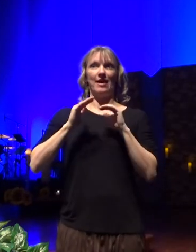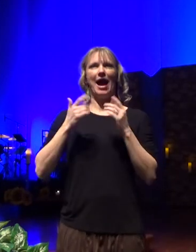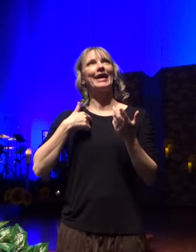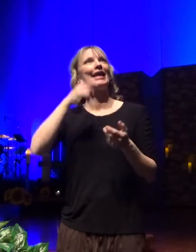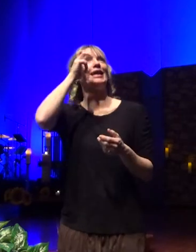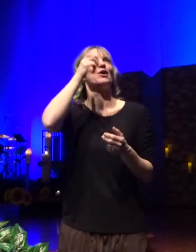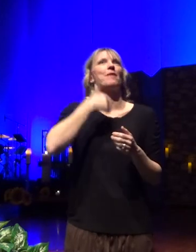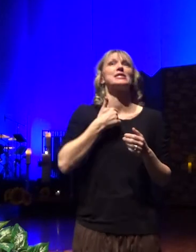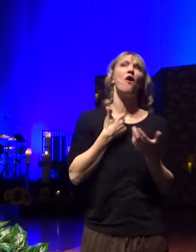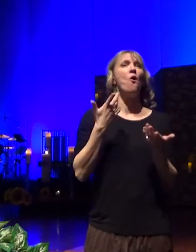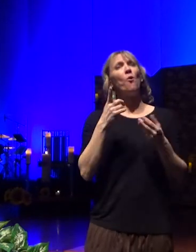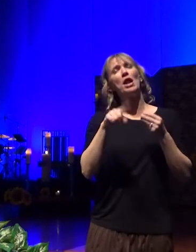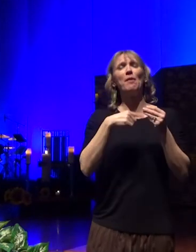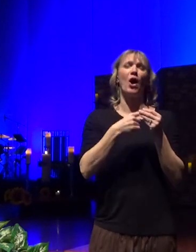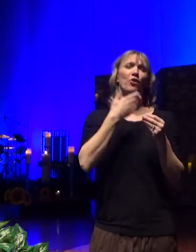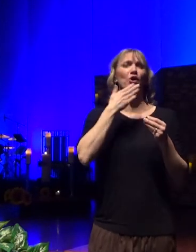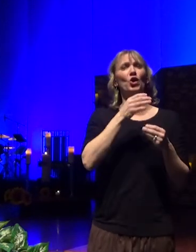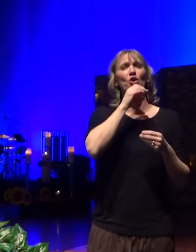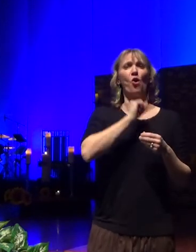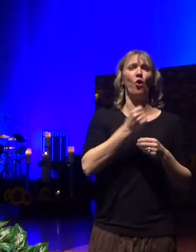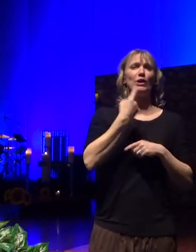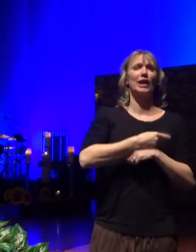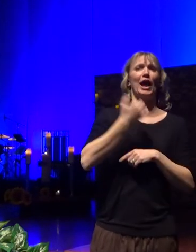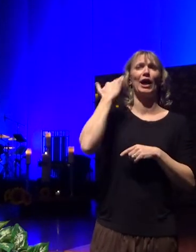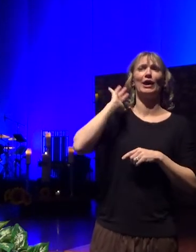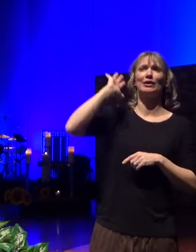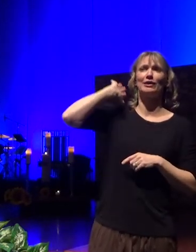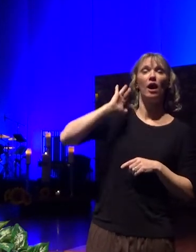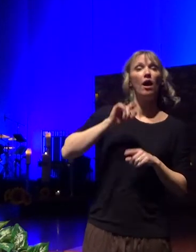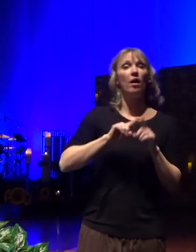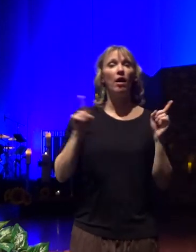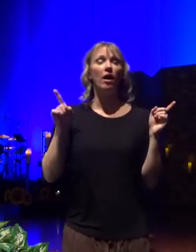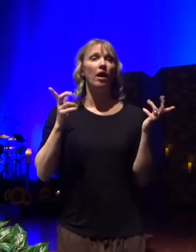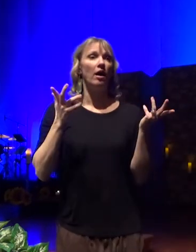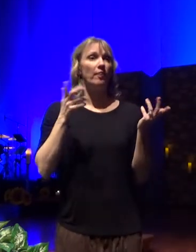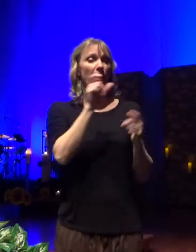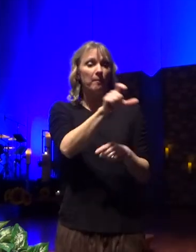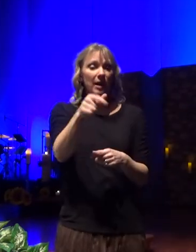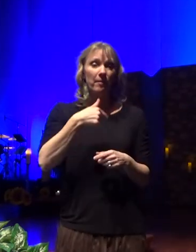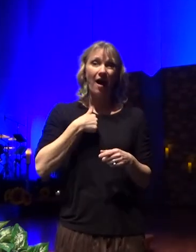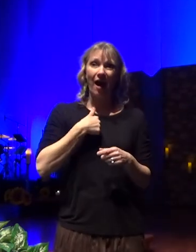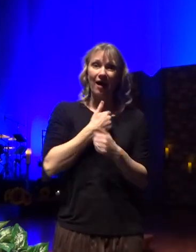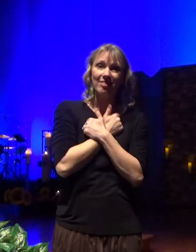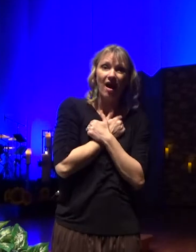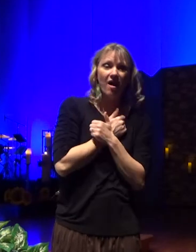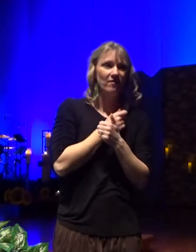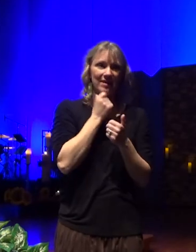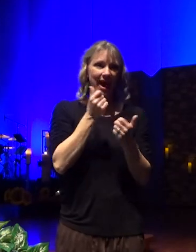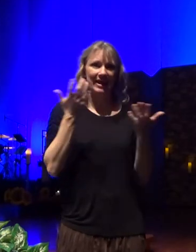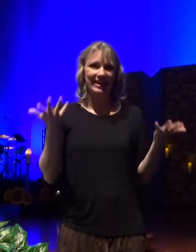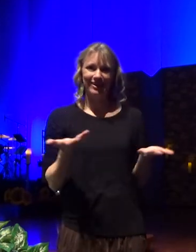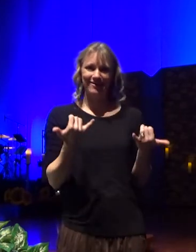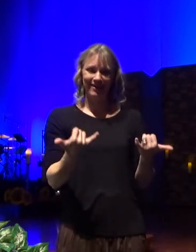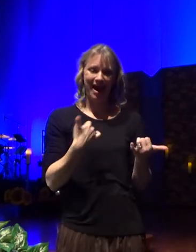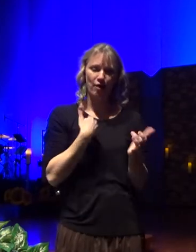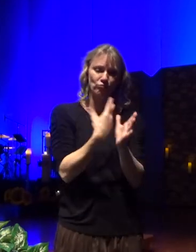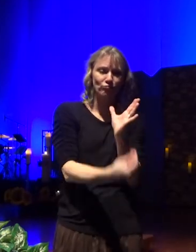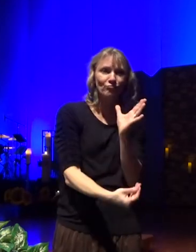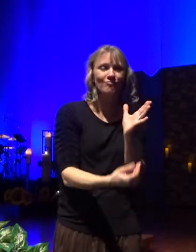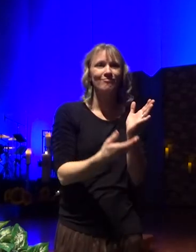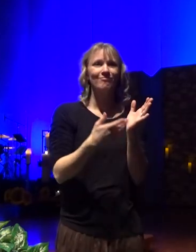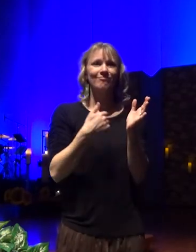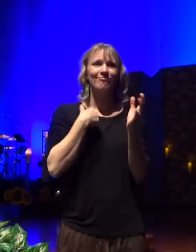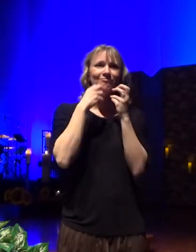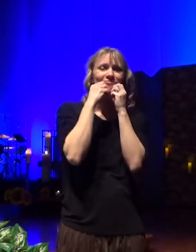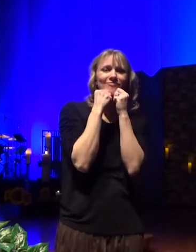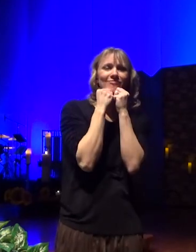what about the good old days? Right? Or more seriously, you know, what about the people I love who aren't here anymore, who I cherish